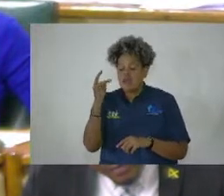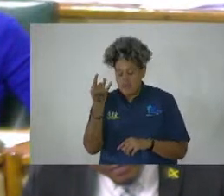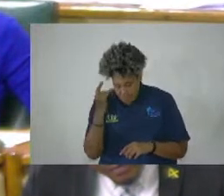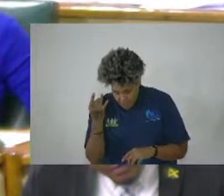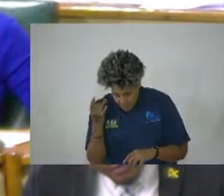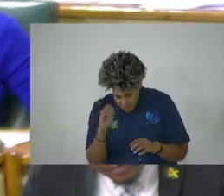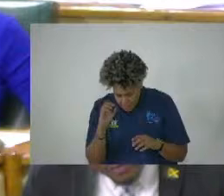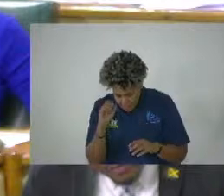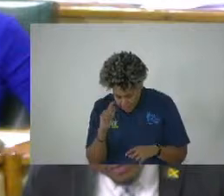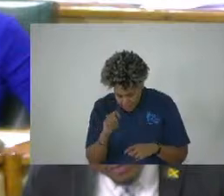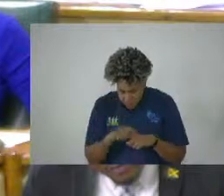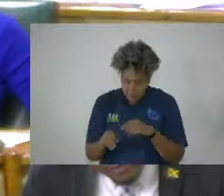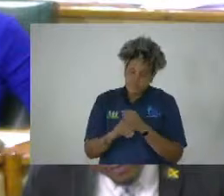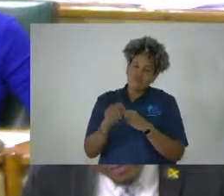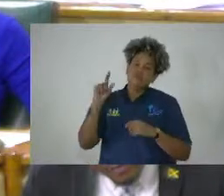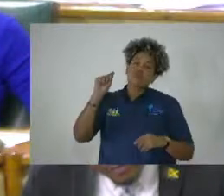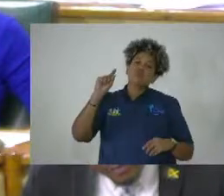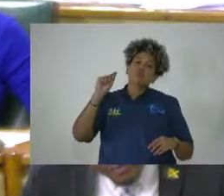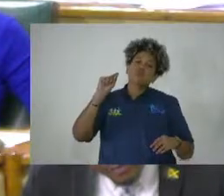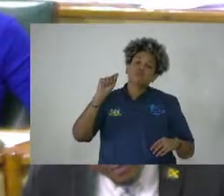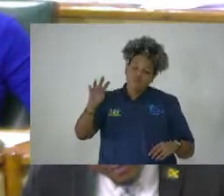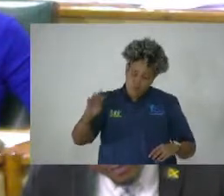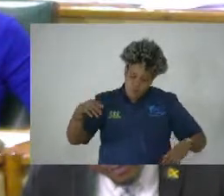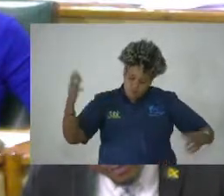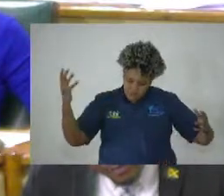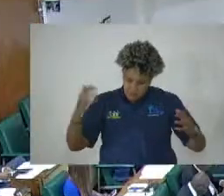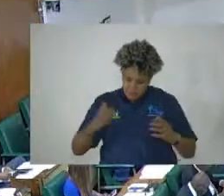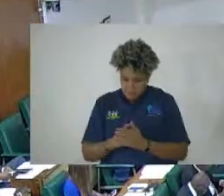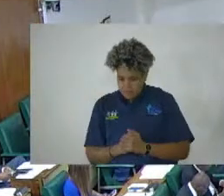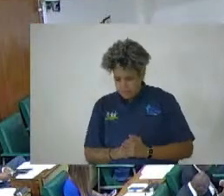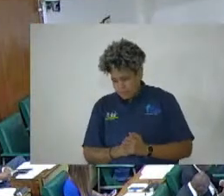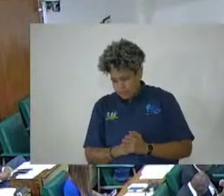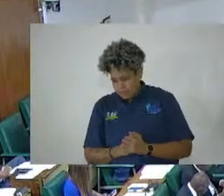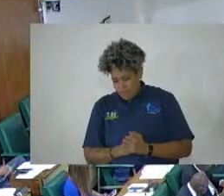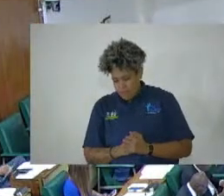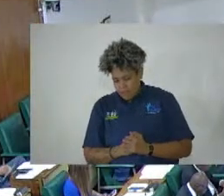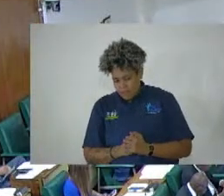of October 2024.